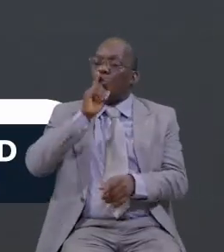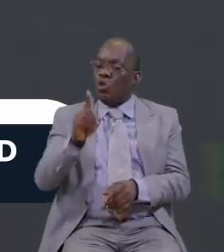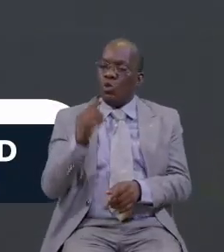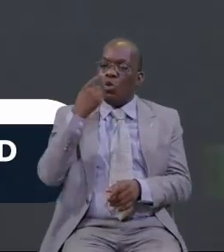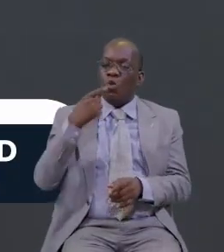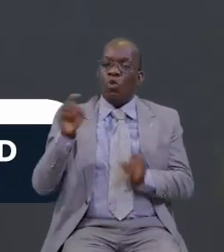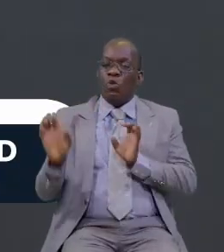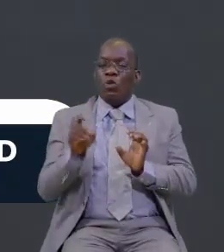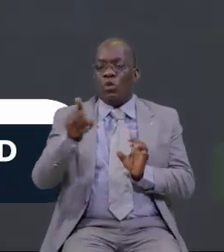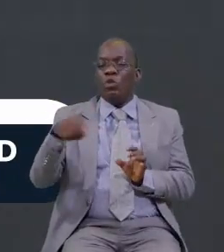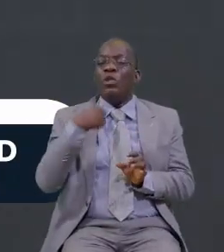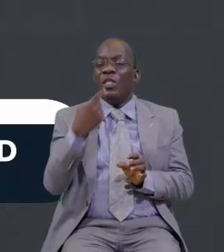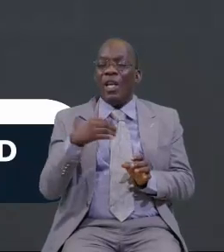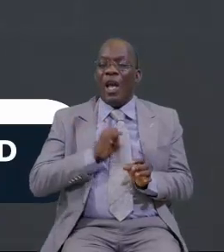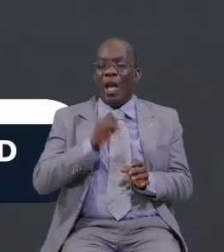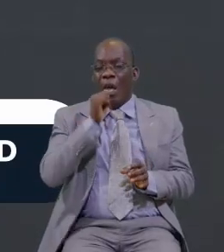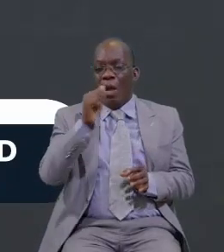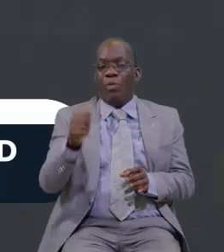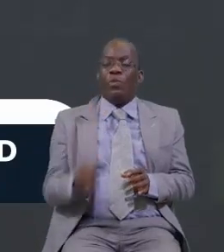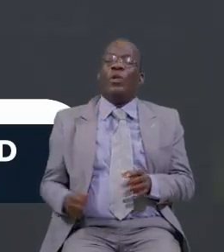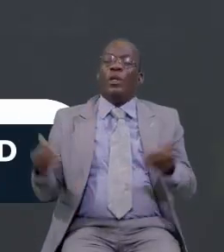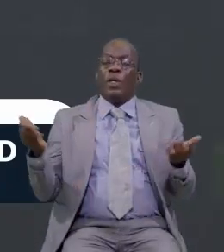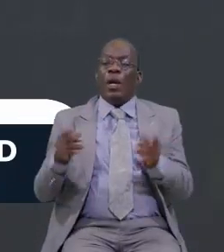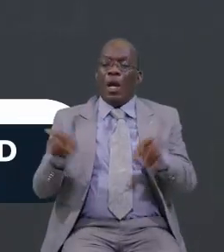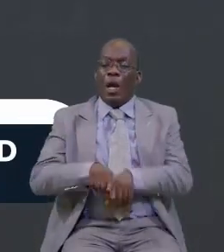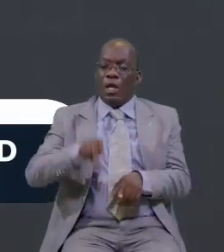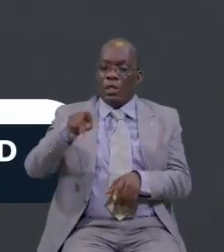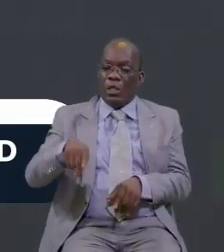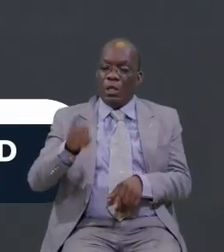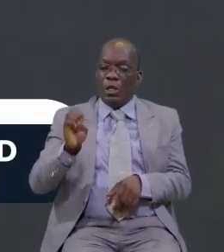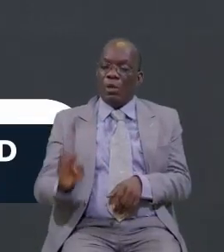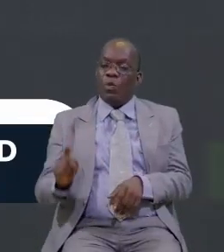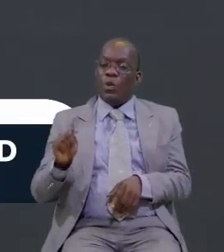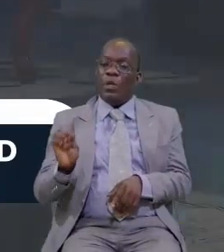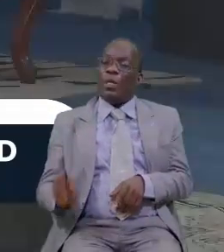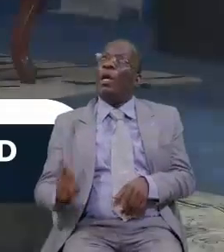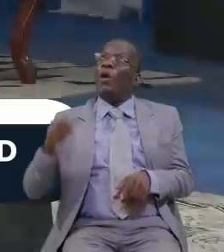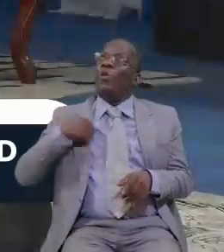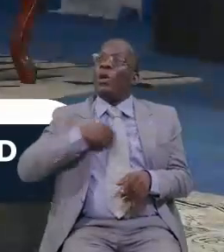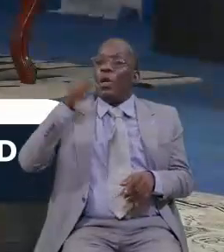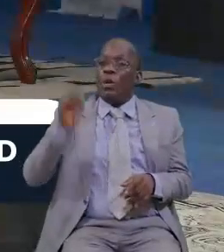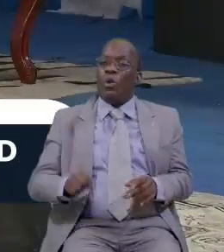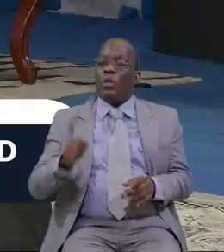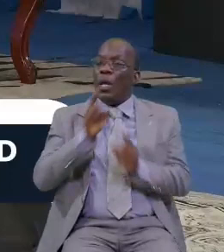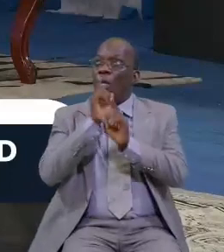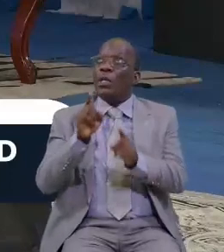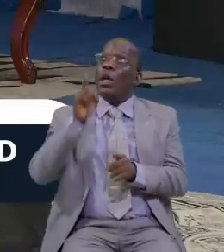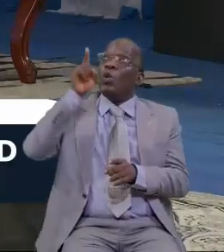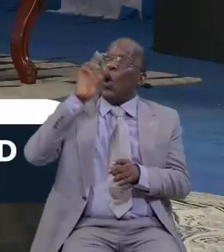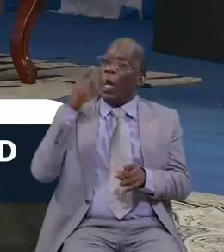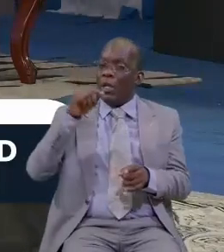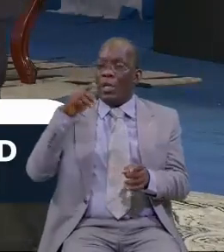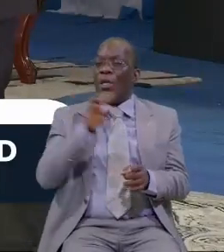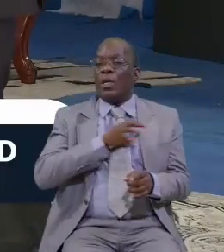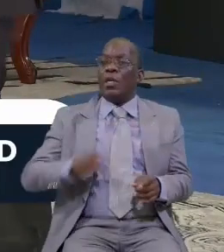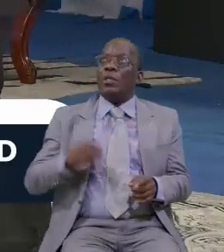am? Here, like Peter, we have to answer, thou art the Christ, the Son of the living God. Now,